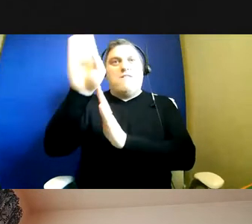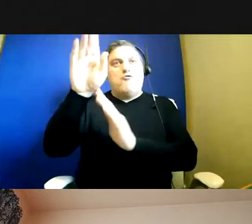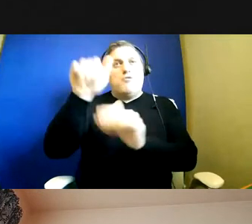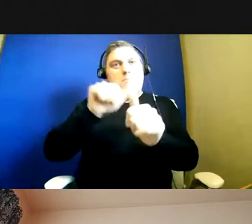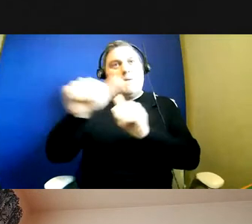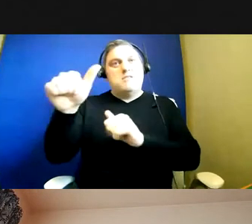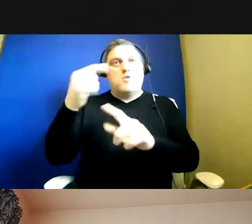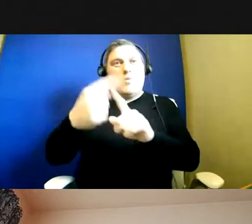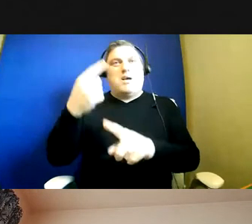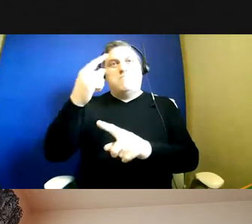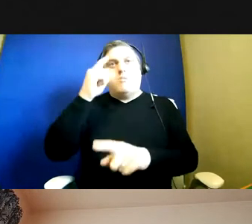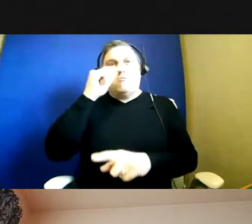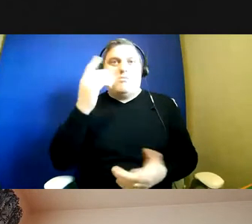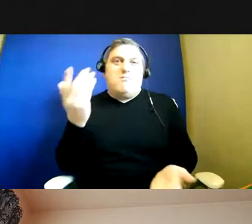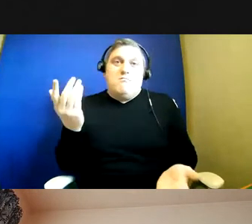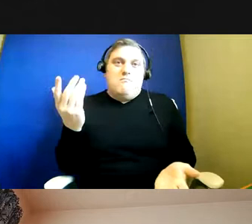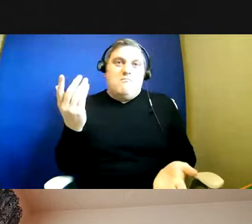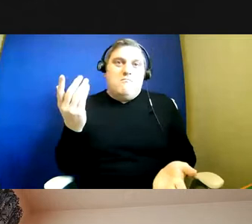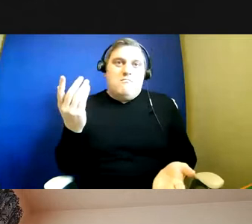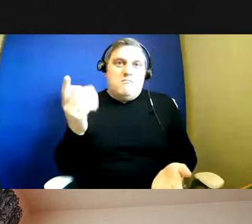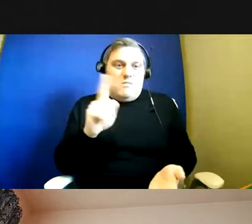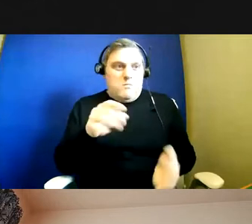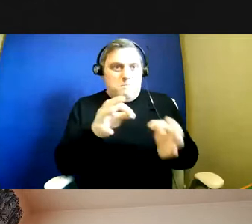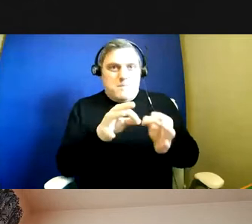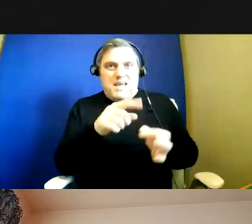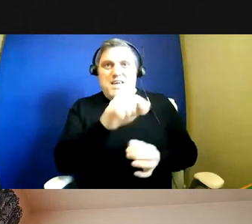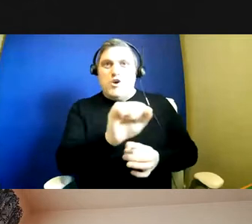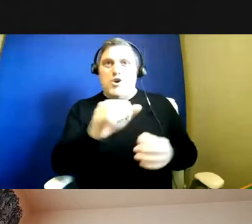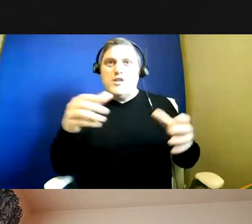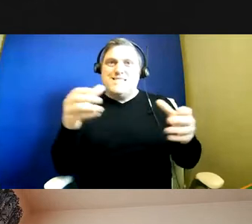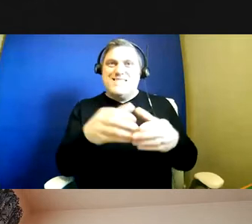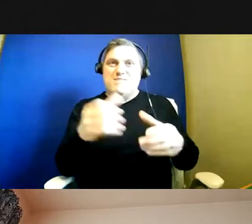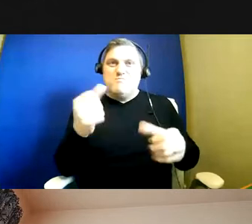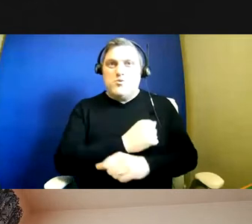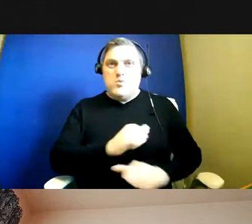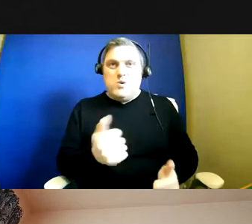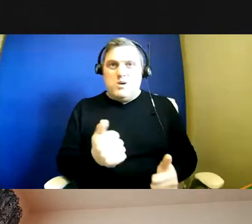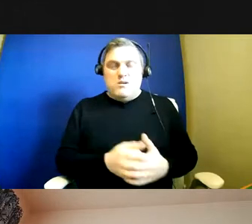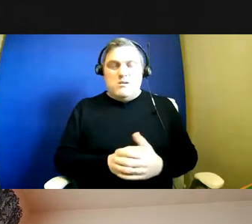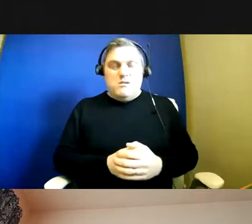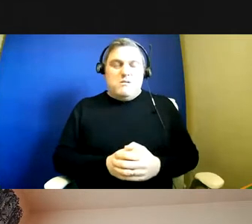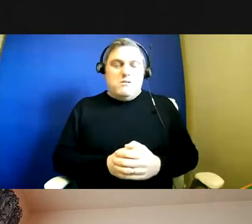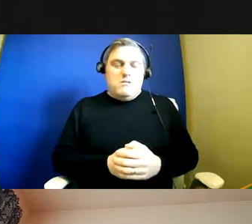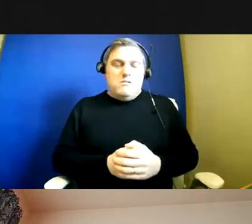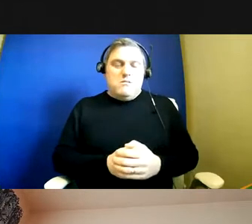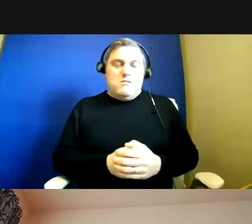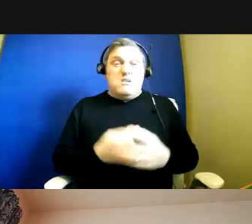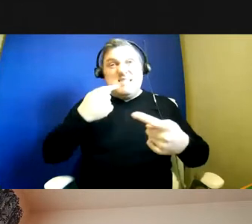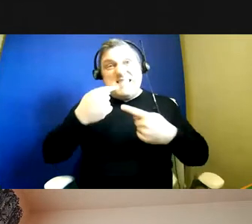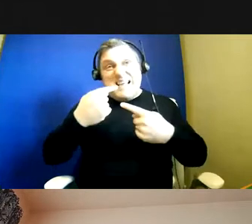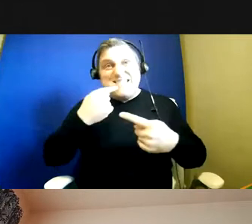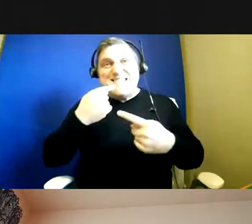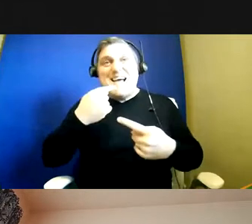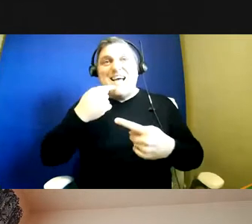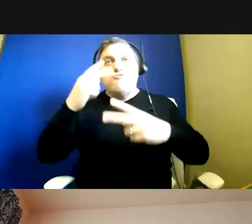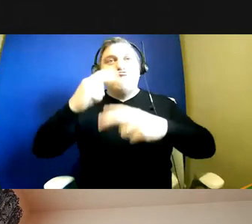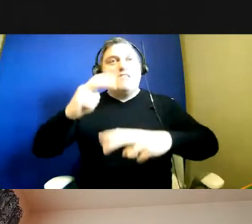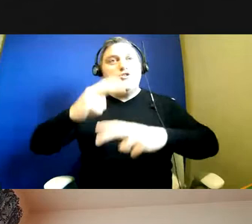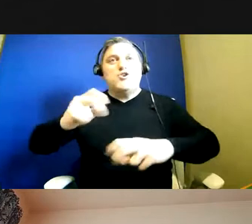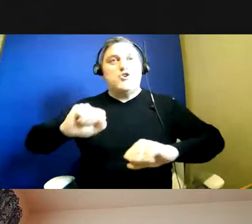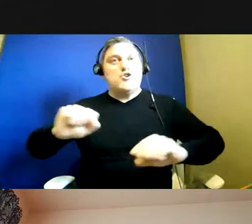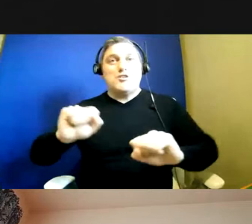quickly as they can. And that's what Becky and her team are doing. The data and the research is not out